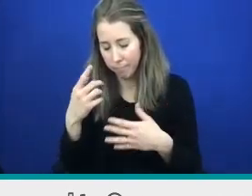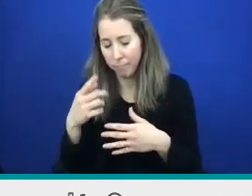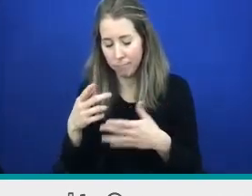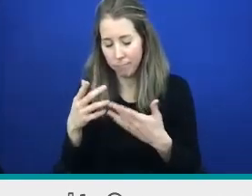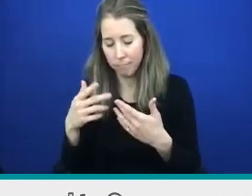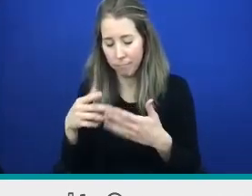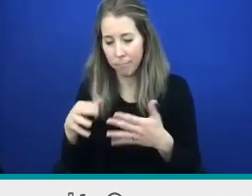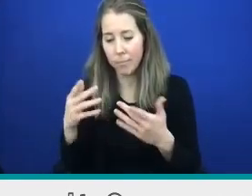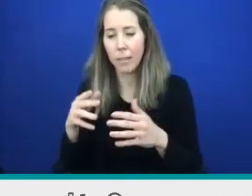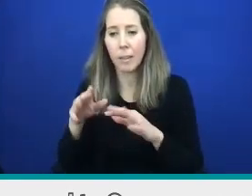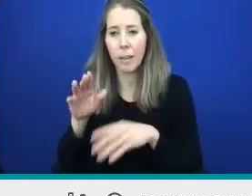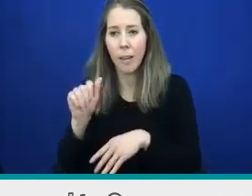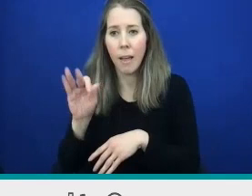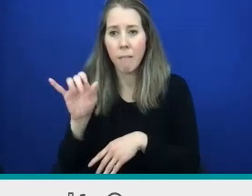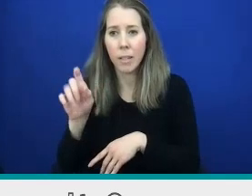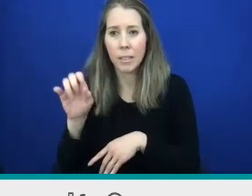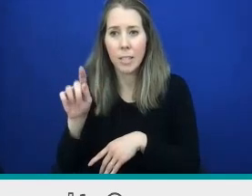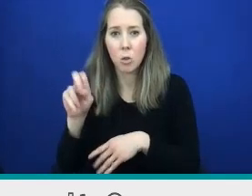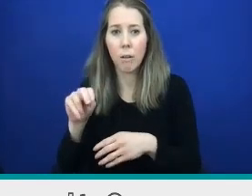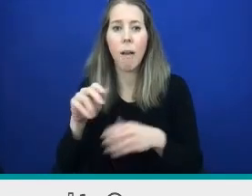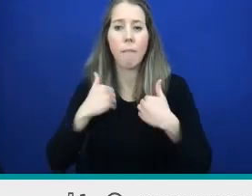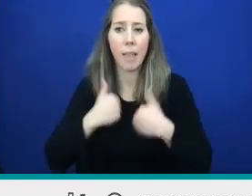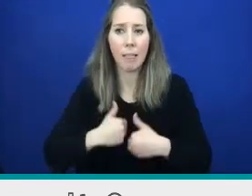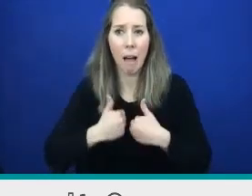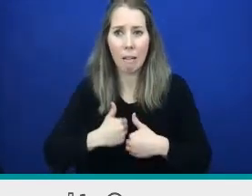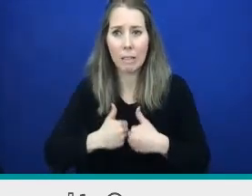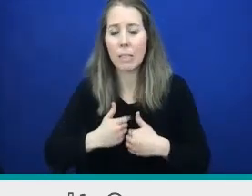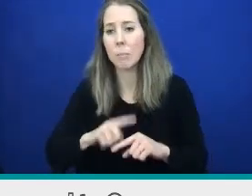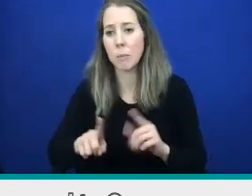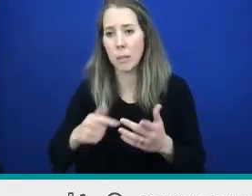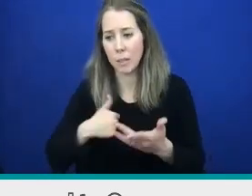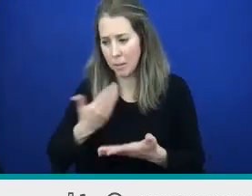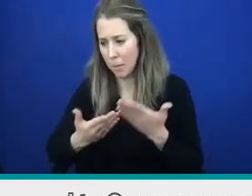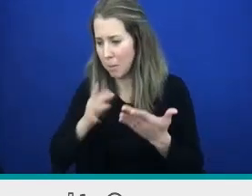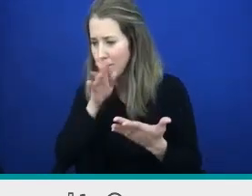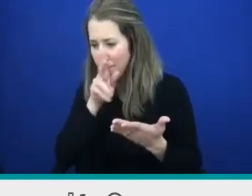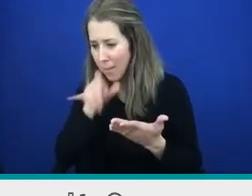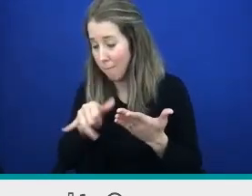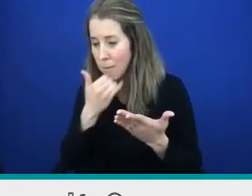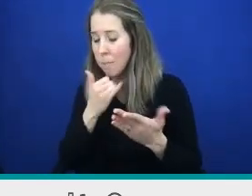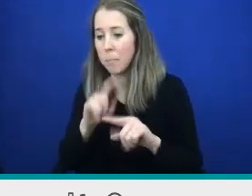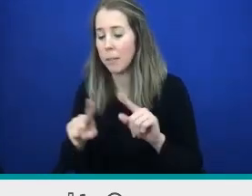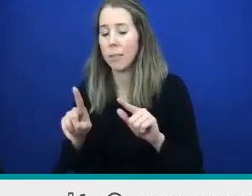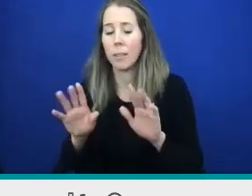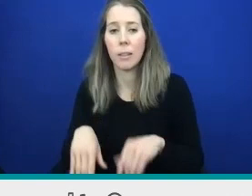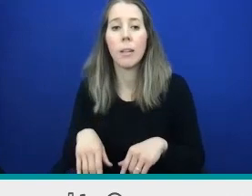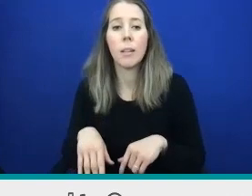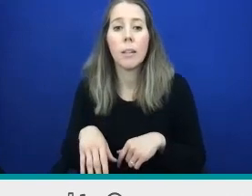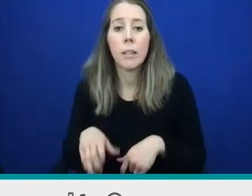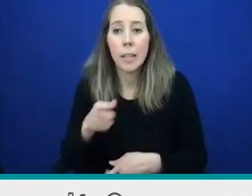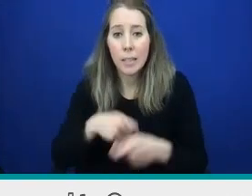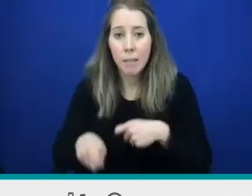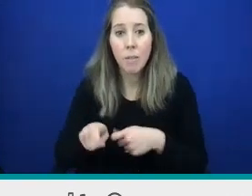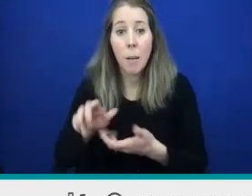the asphyxiation of the lungs, but I probably said that horribly wrong. But instead of having them